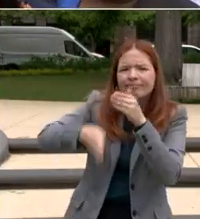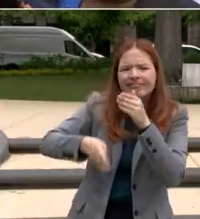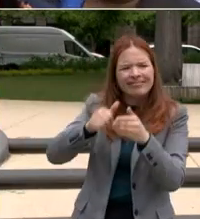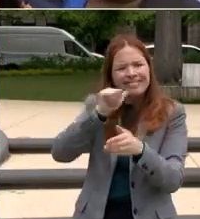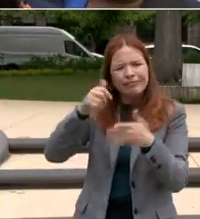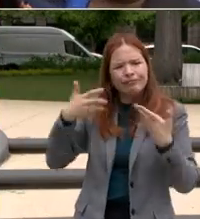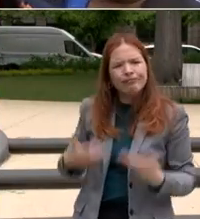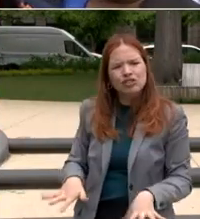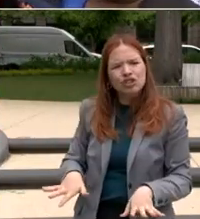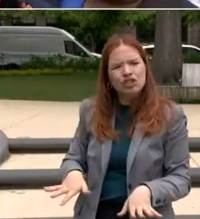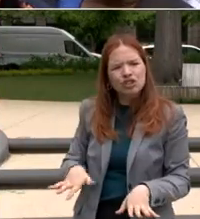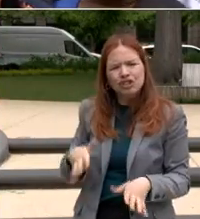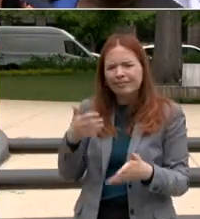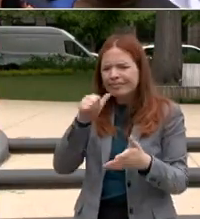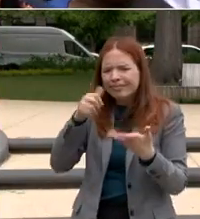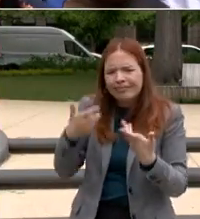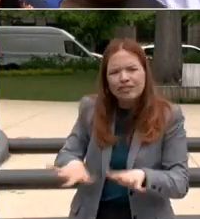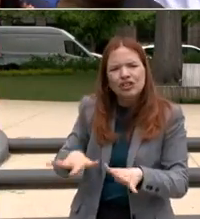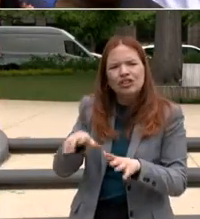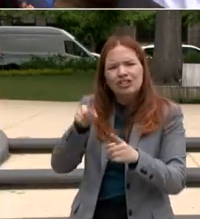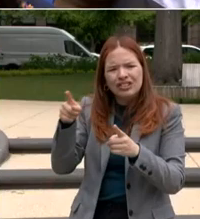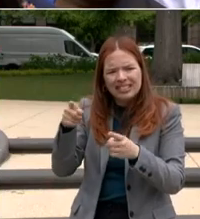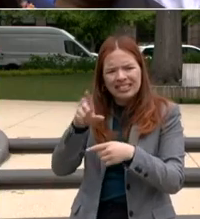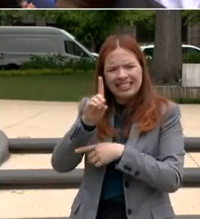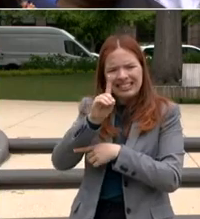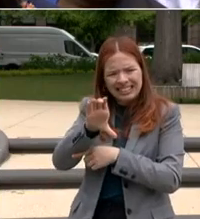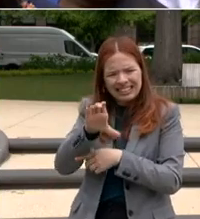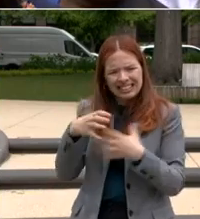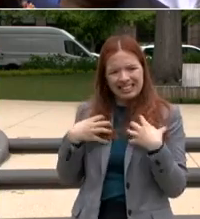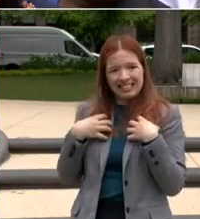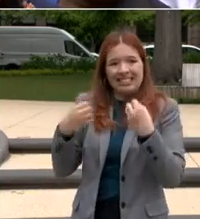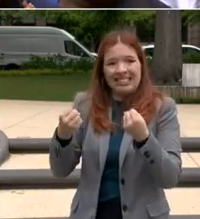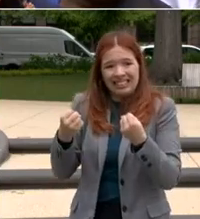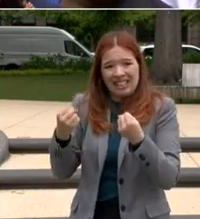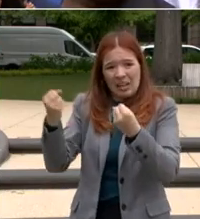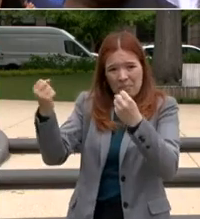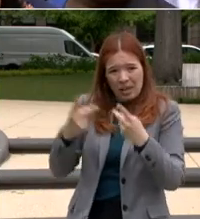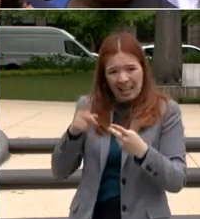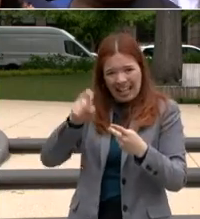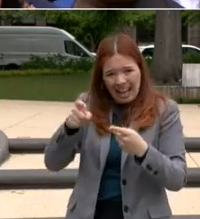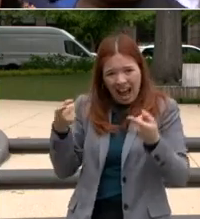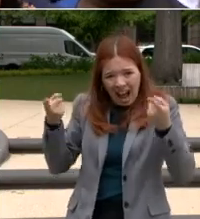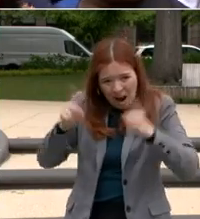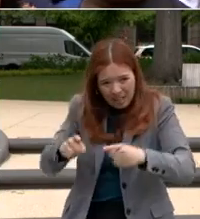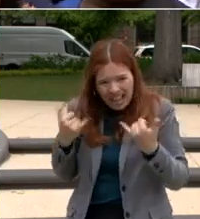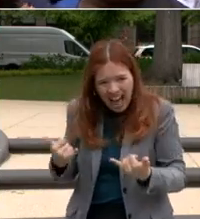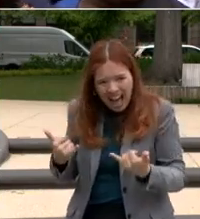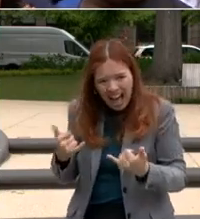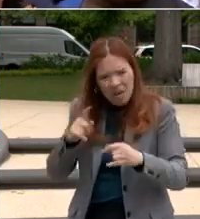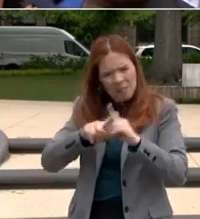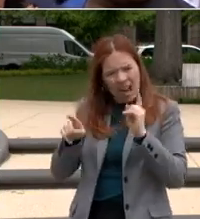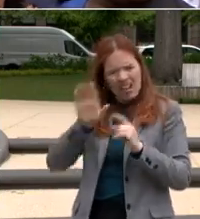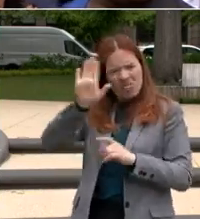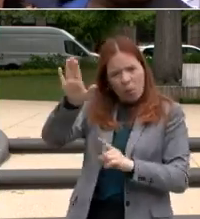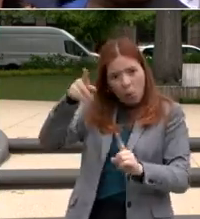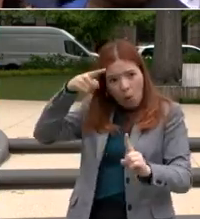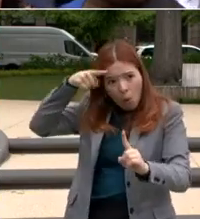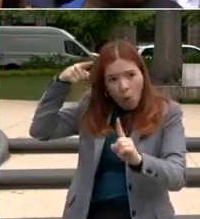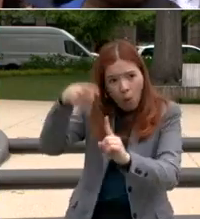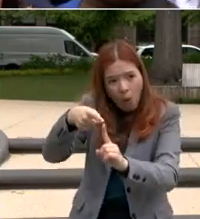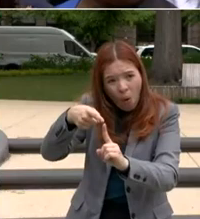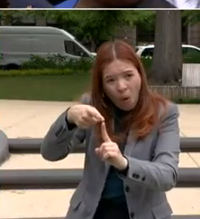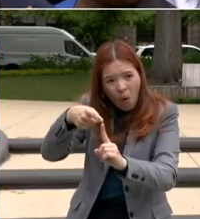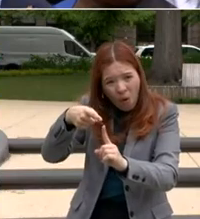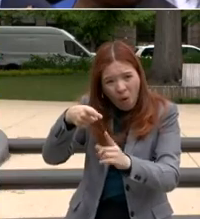downtown needs to happen right now. The other comments, not going to say from who, but they're pointing out that you did